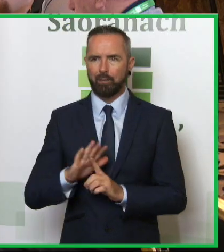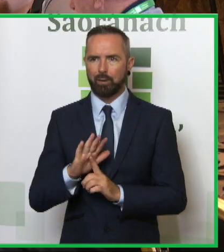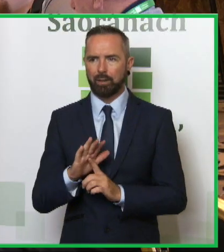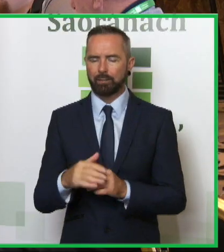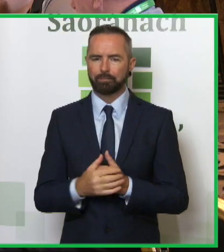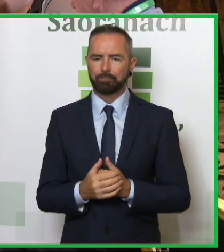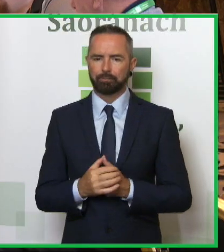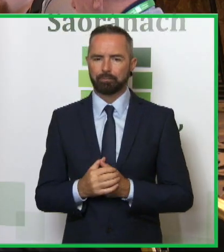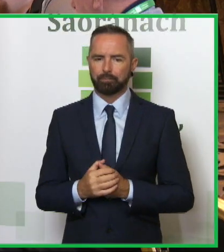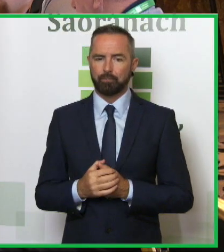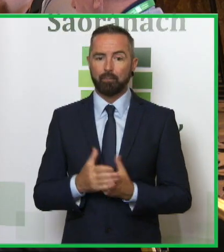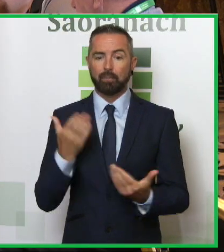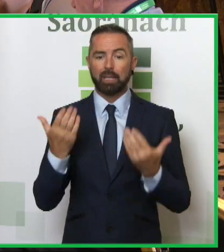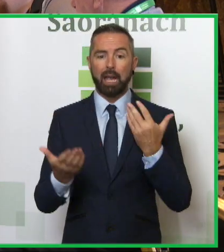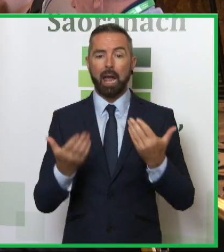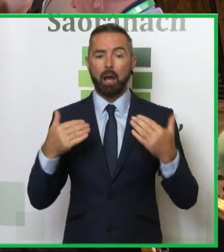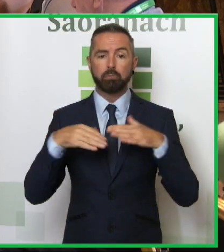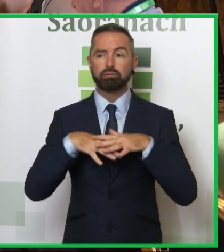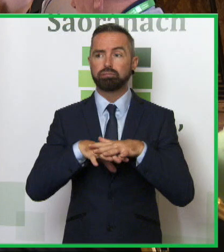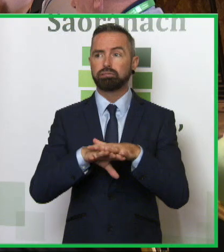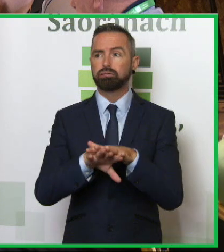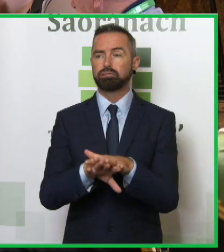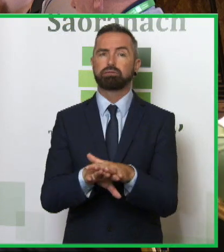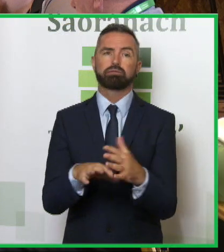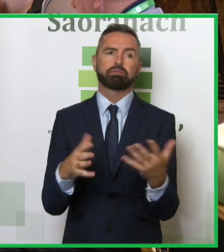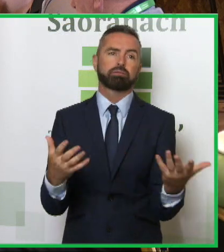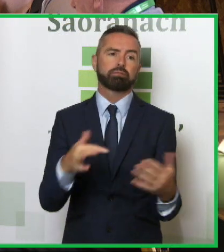you integrate it into